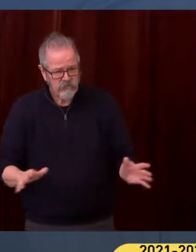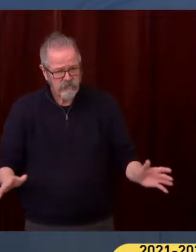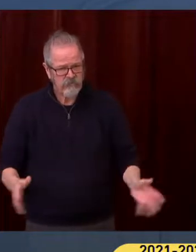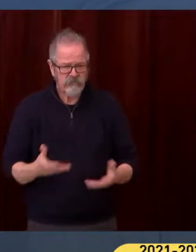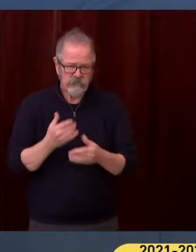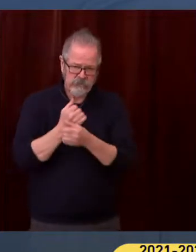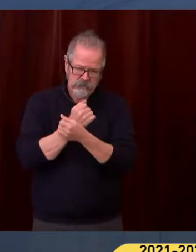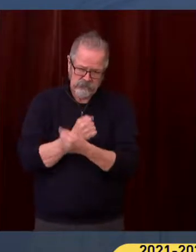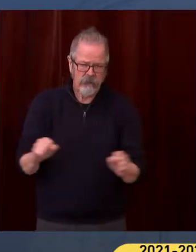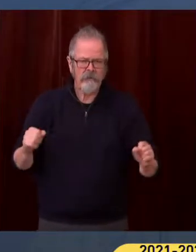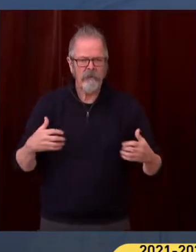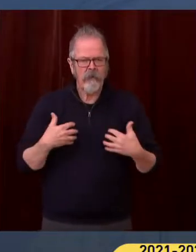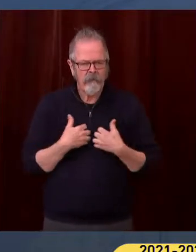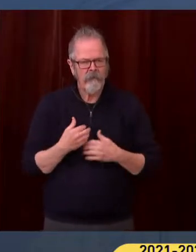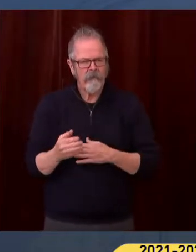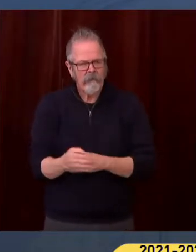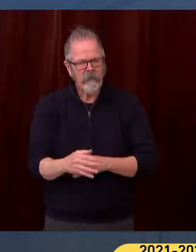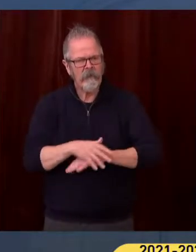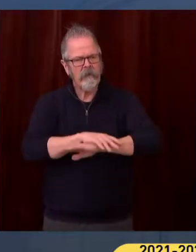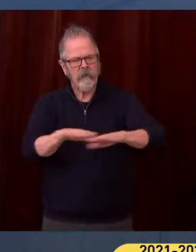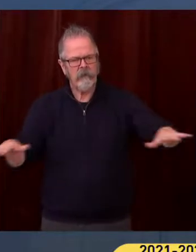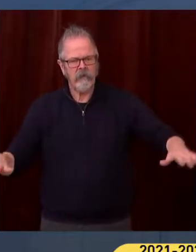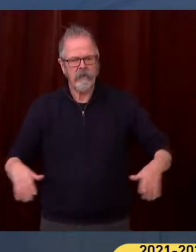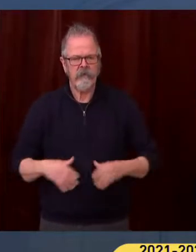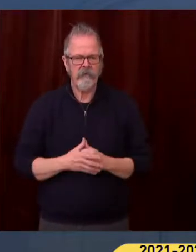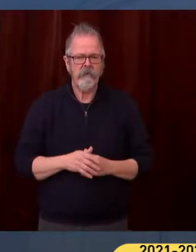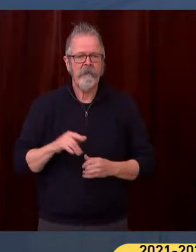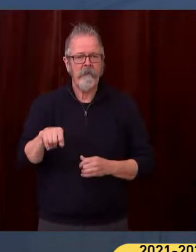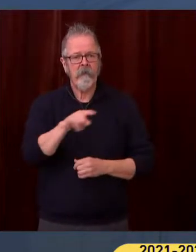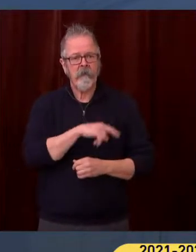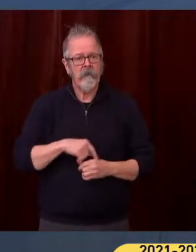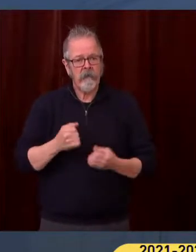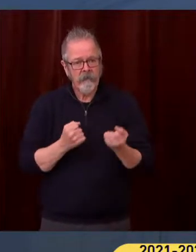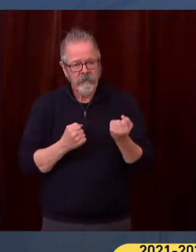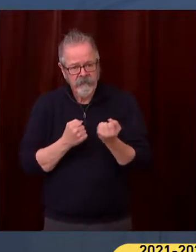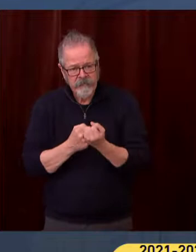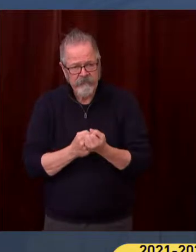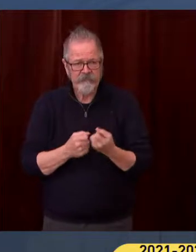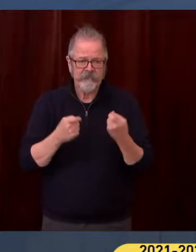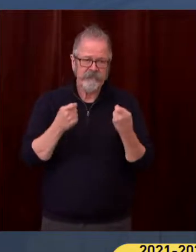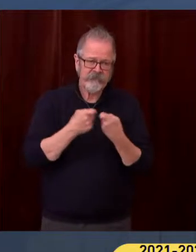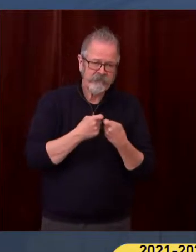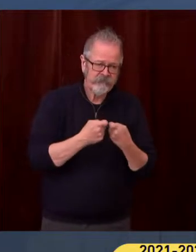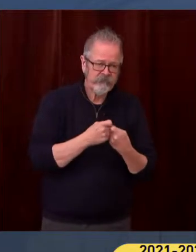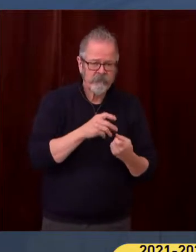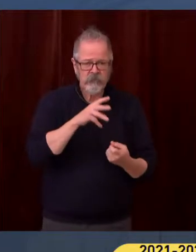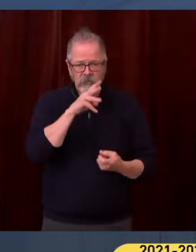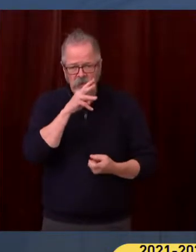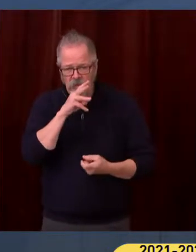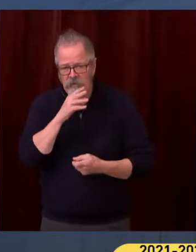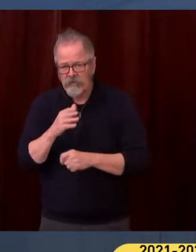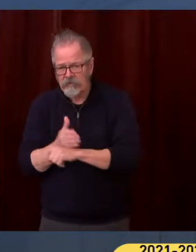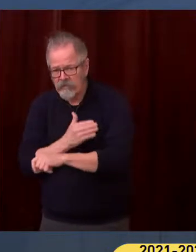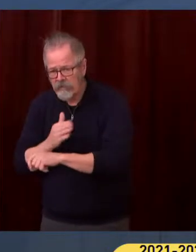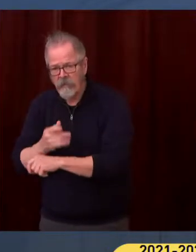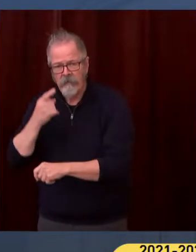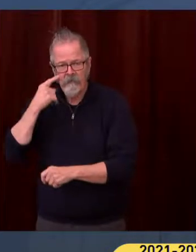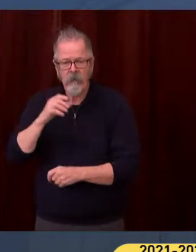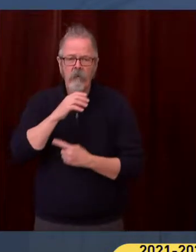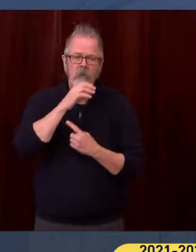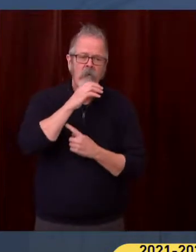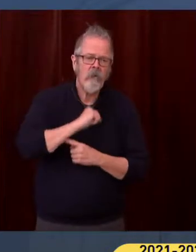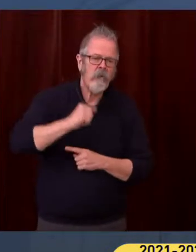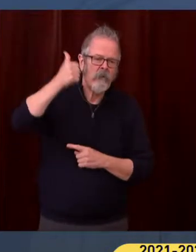retrofits for more than 200 public buildings and support for the next generation of clean buildings. And I think you can see this is going to